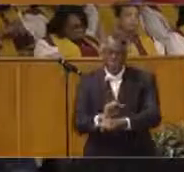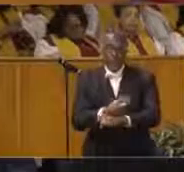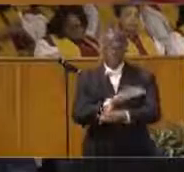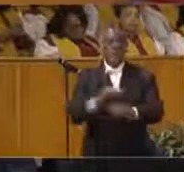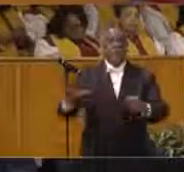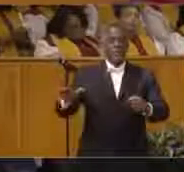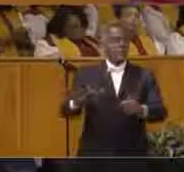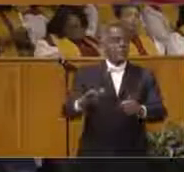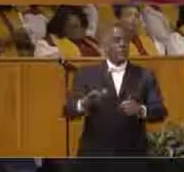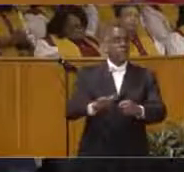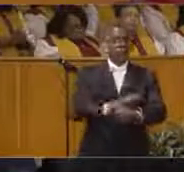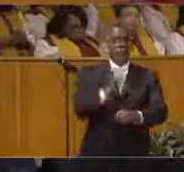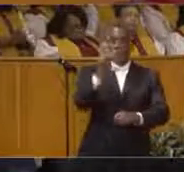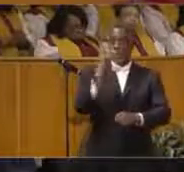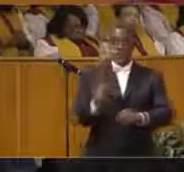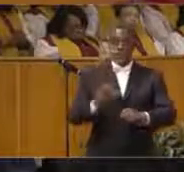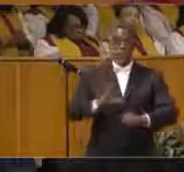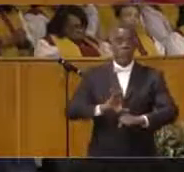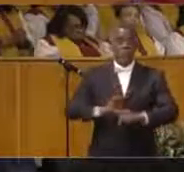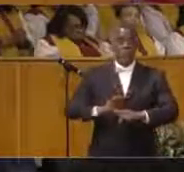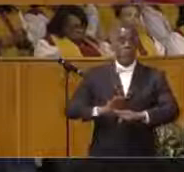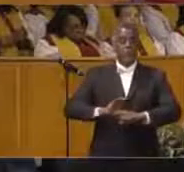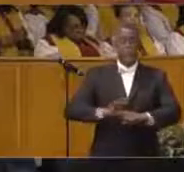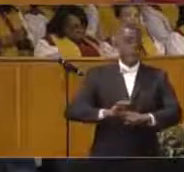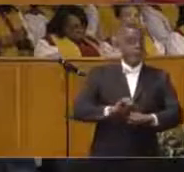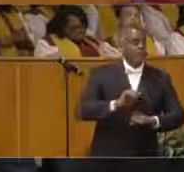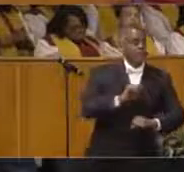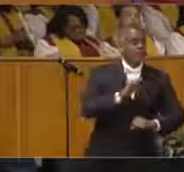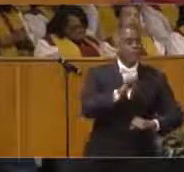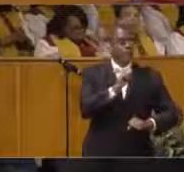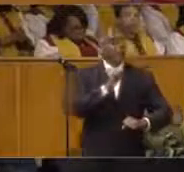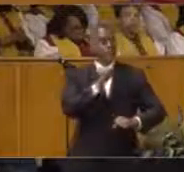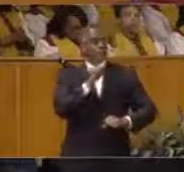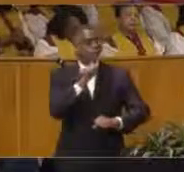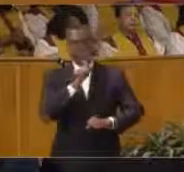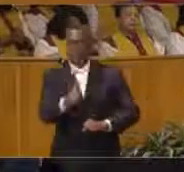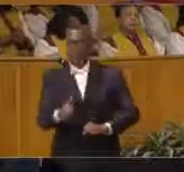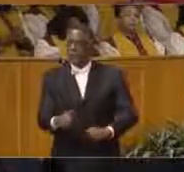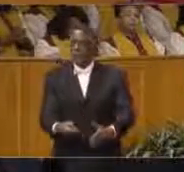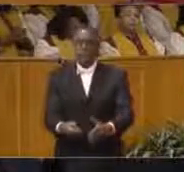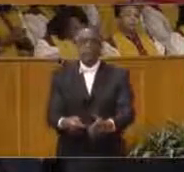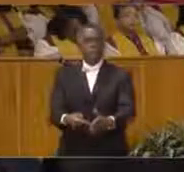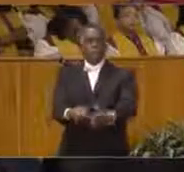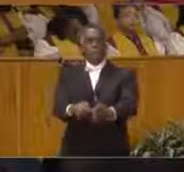a full tithing church doesn't demand you give anything else.